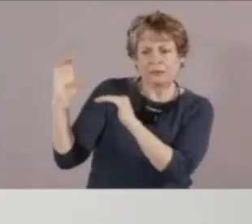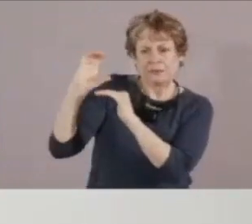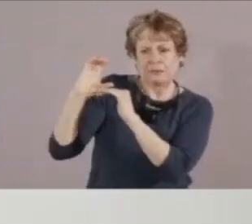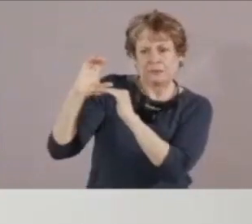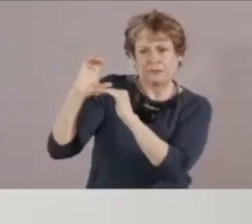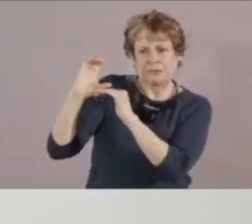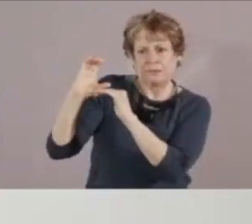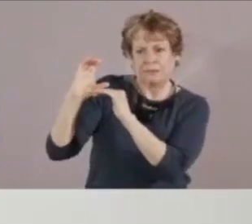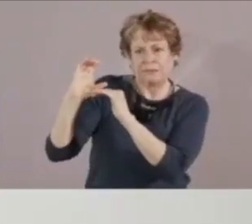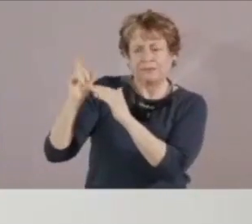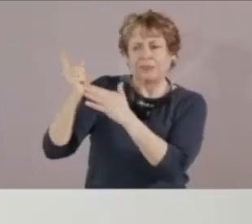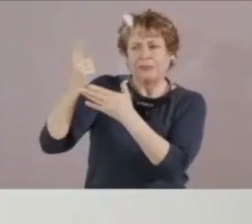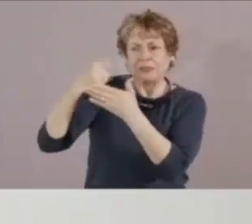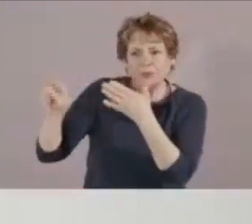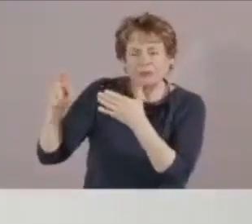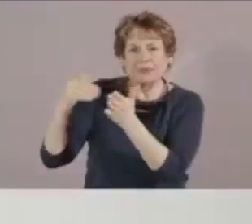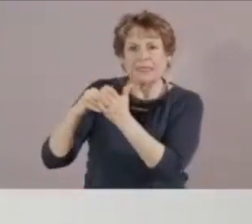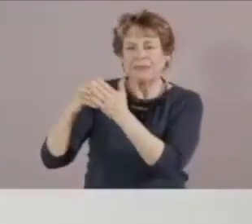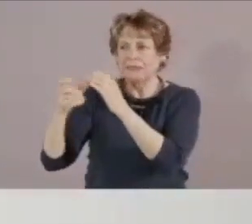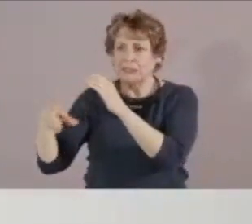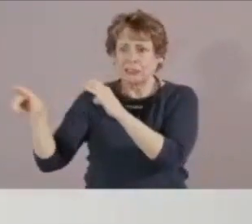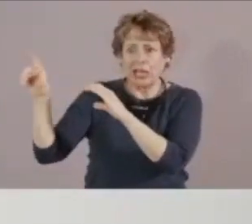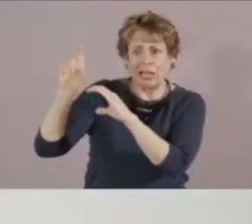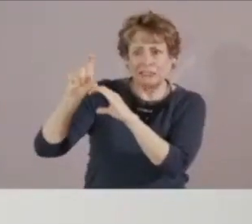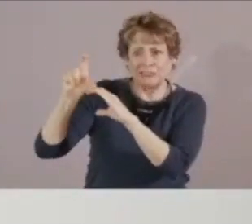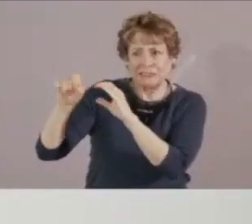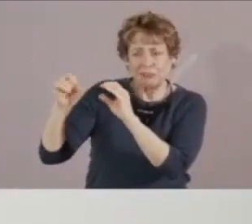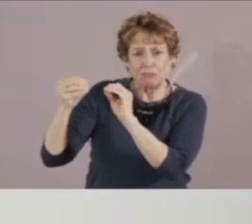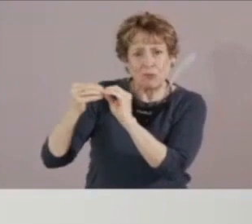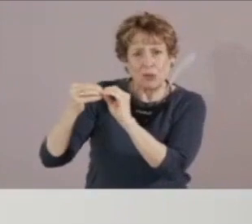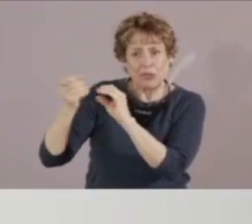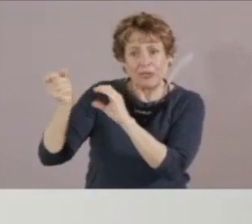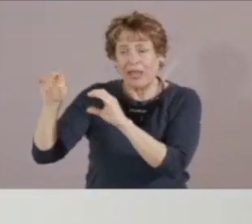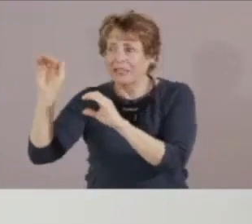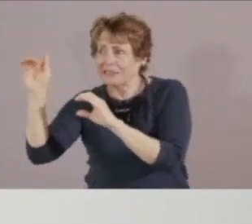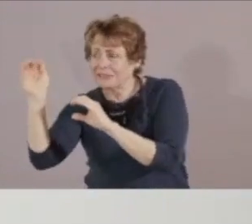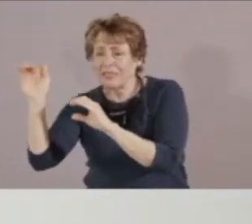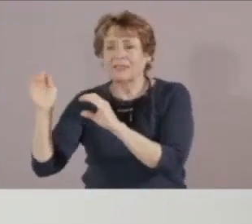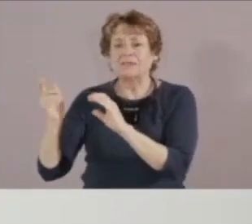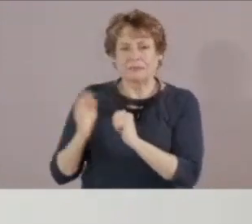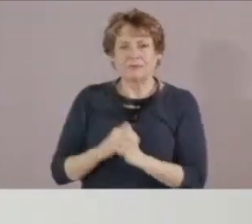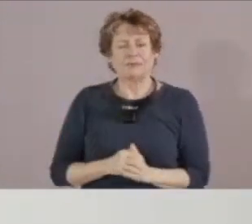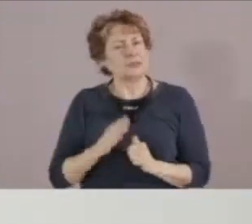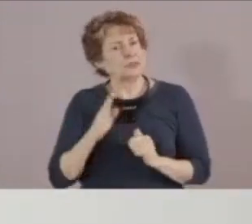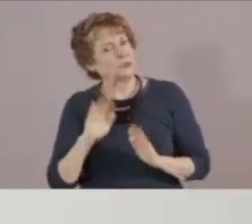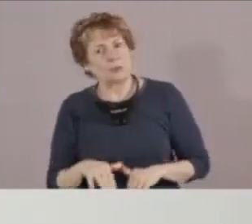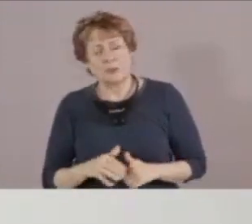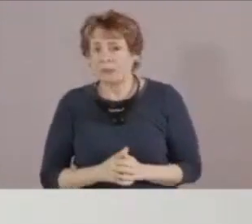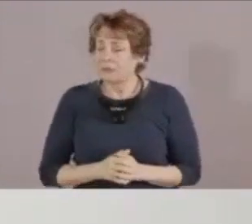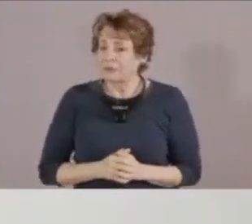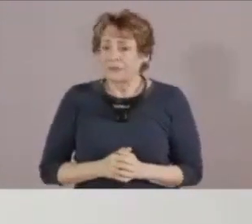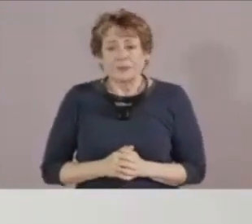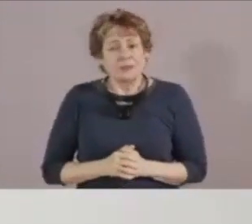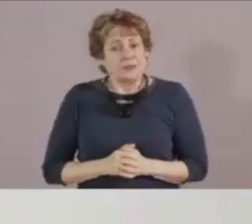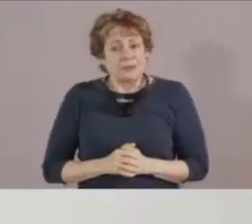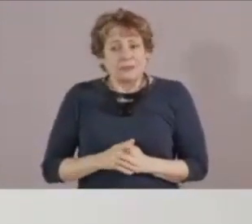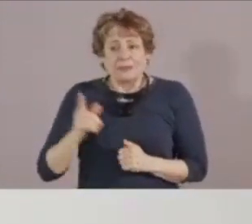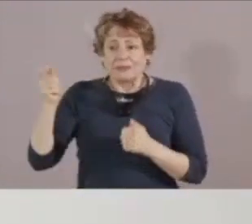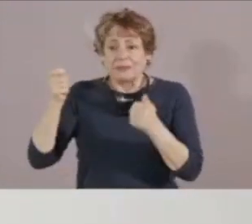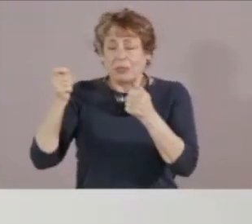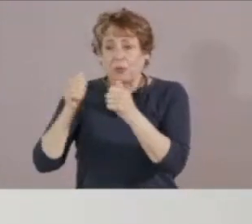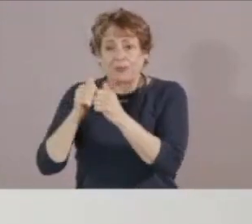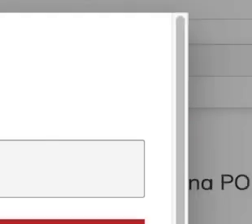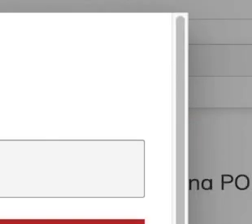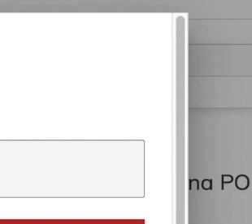State Farm as kind of a model for the 24/7 vaccination site. I just think that they're dealing with vaccine